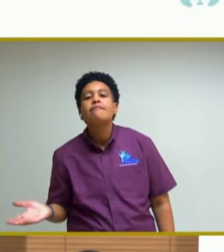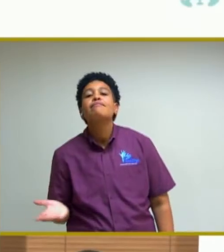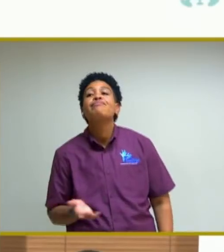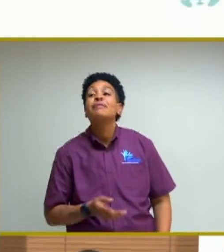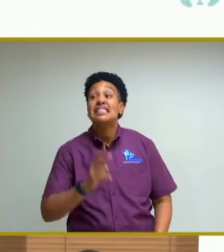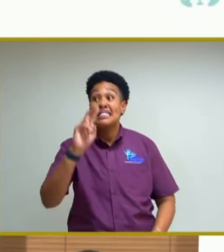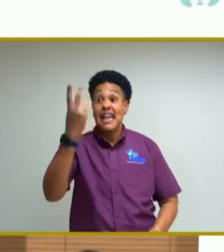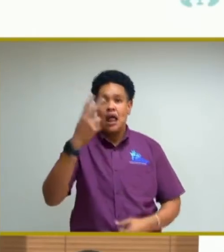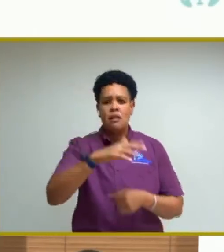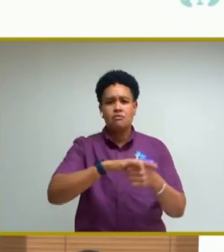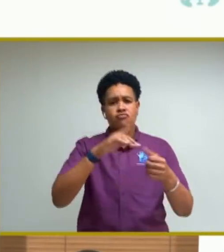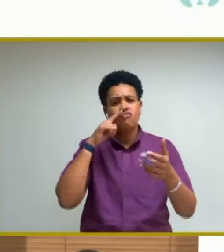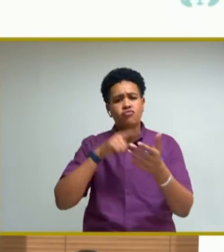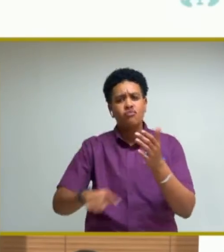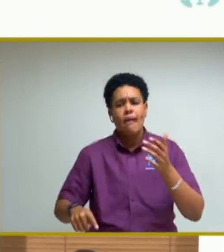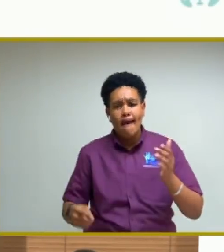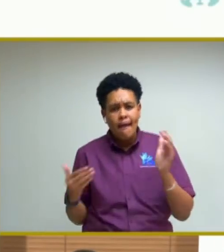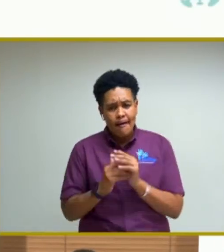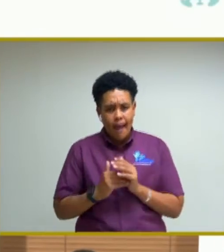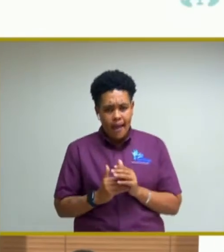Checkpoint 2